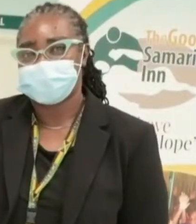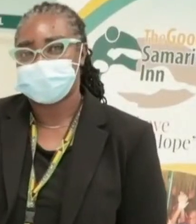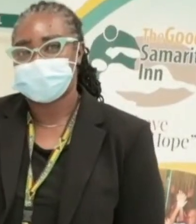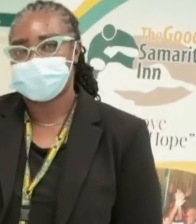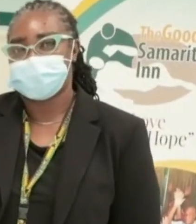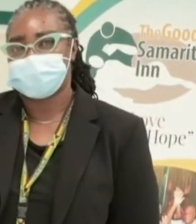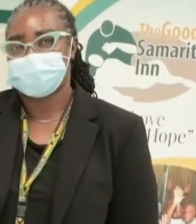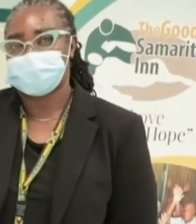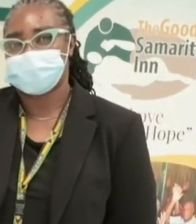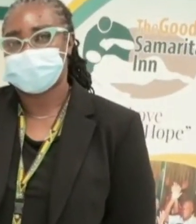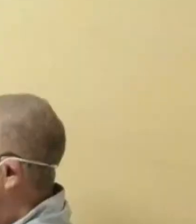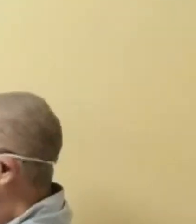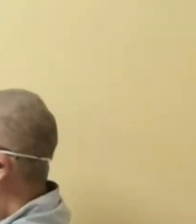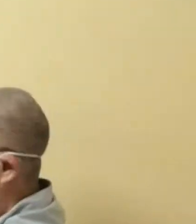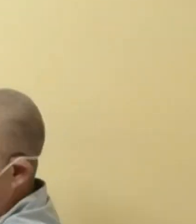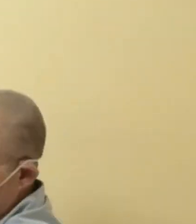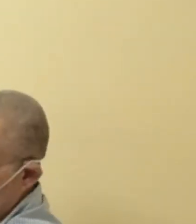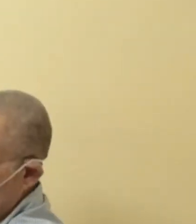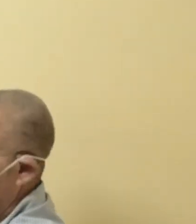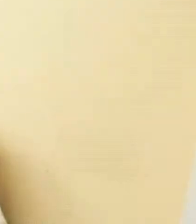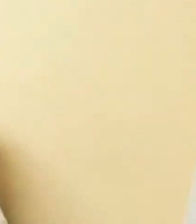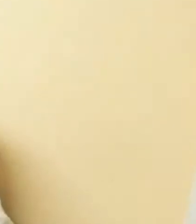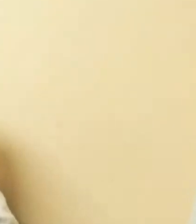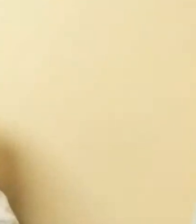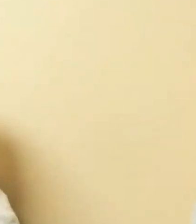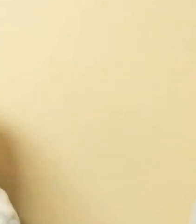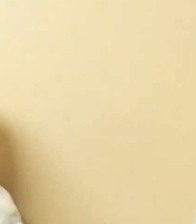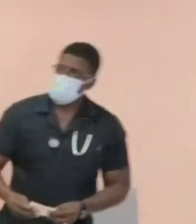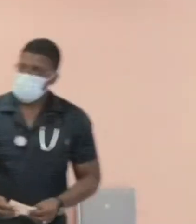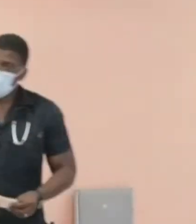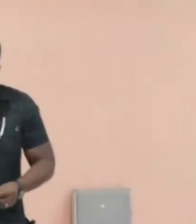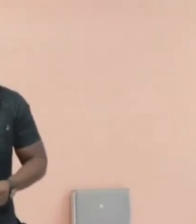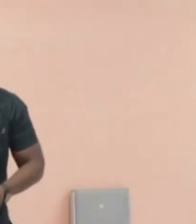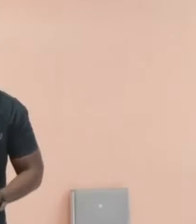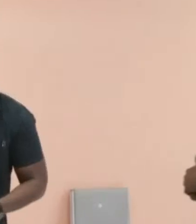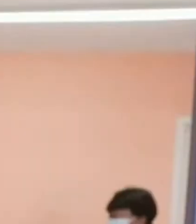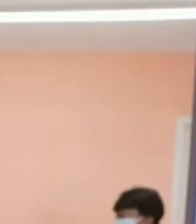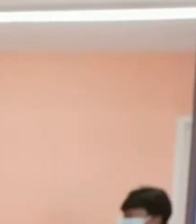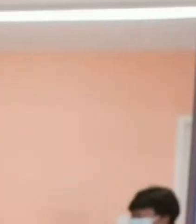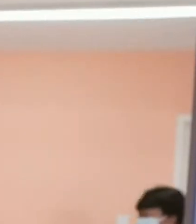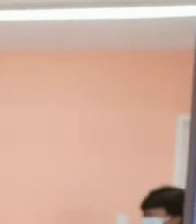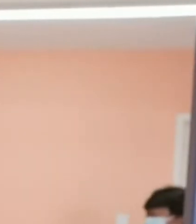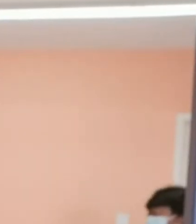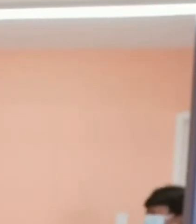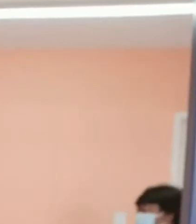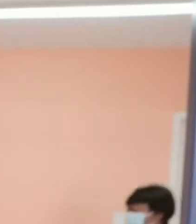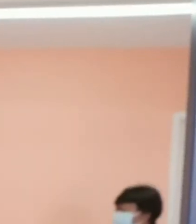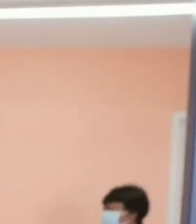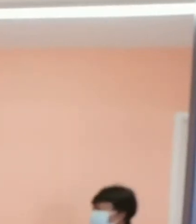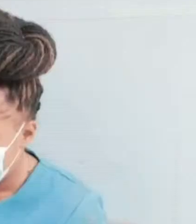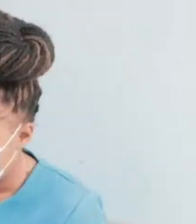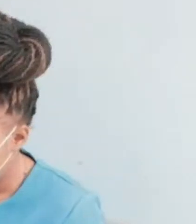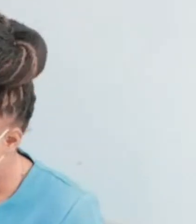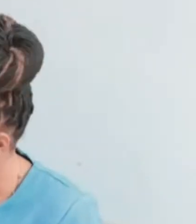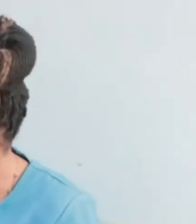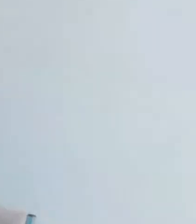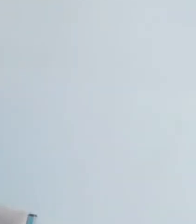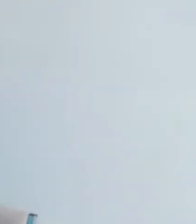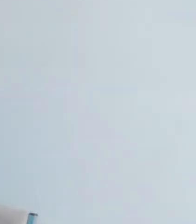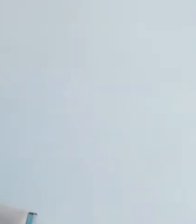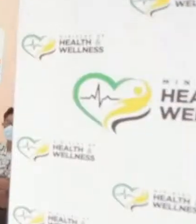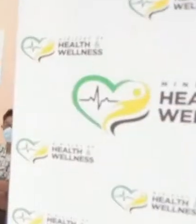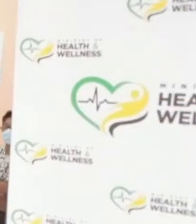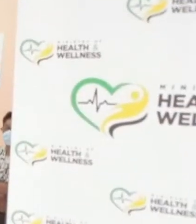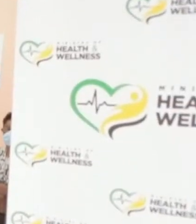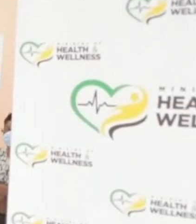Nurse Association, former Prime Ministers Golding and Pattison, and many others. It has gone smoothly so